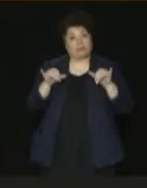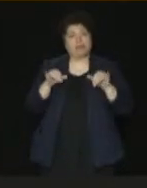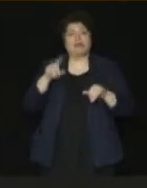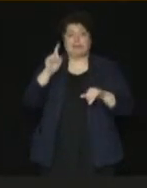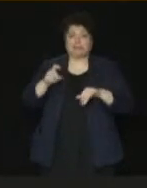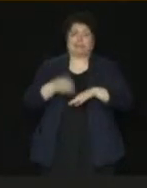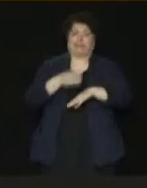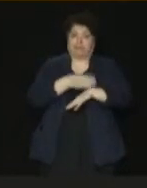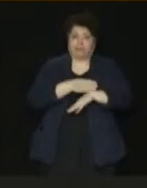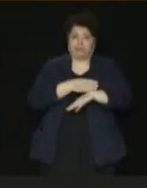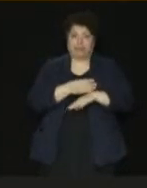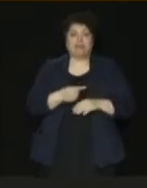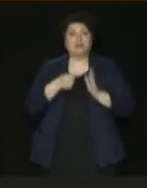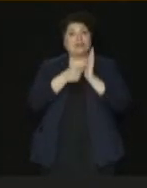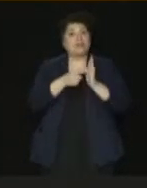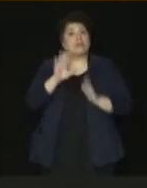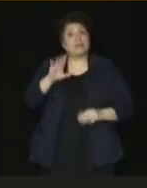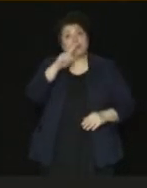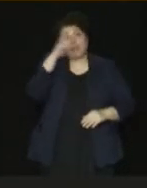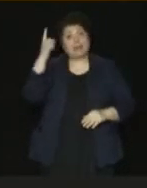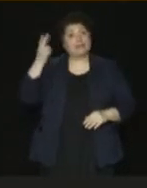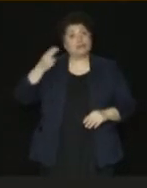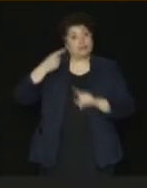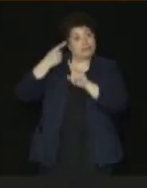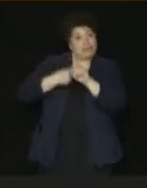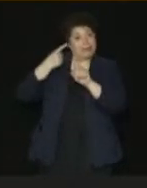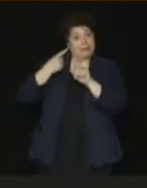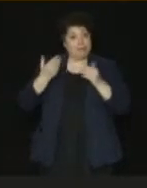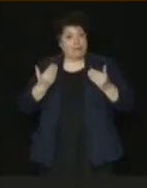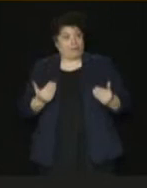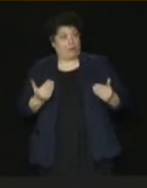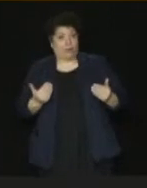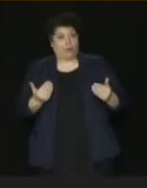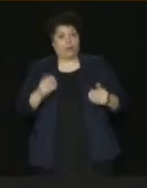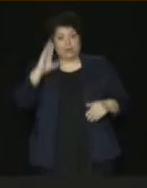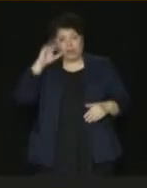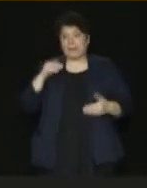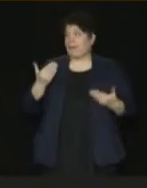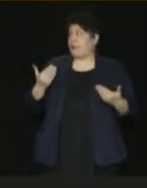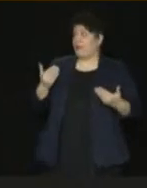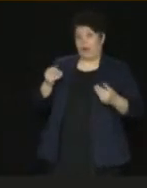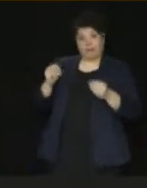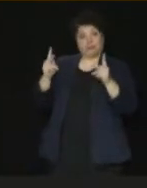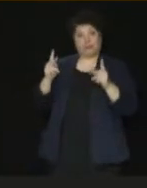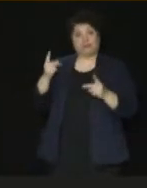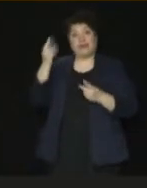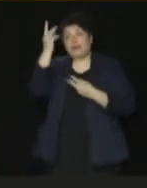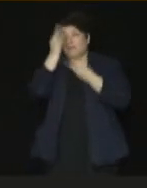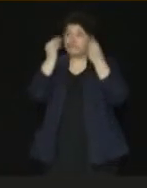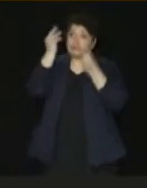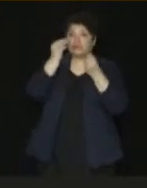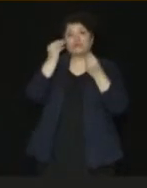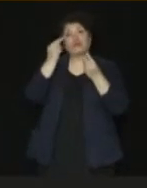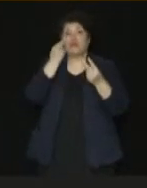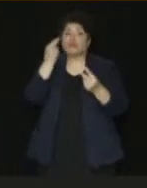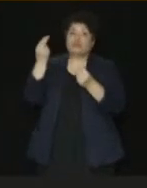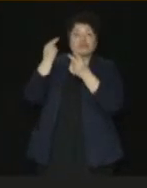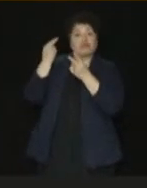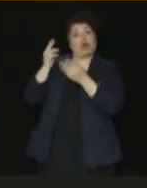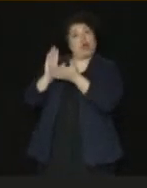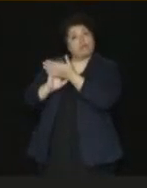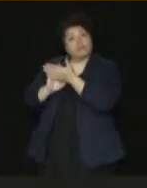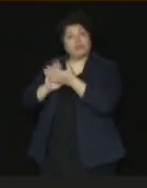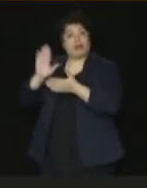As Black History Month kicks off, we must all be aware that it's not only an opportunity for us to reflect on the accomplishments of